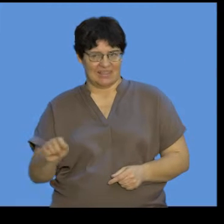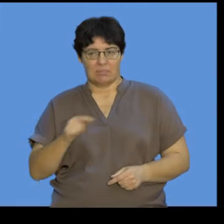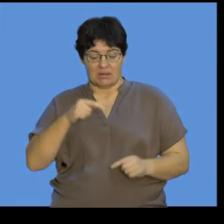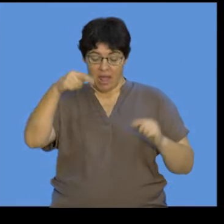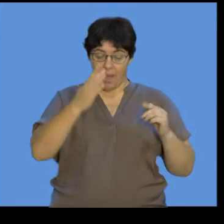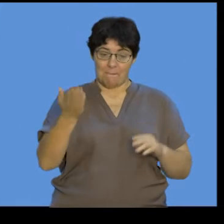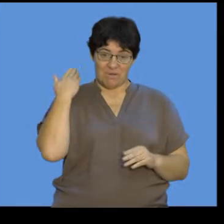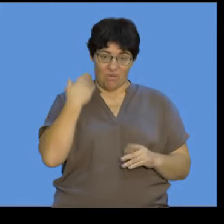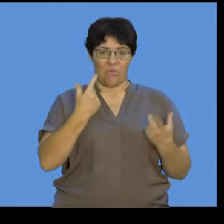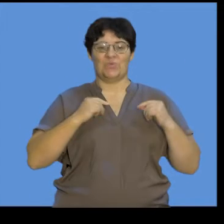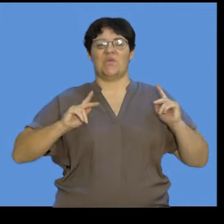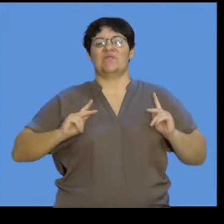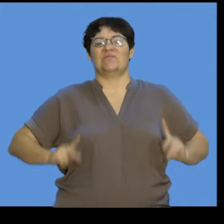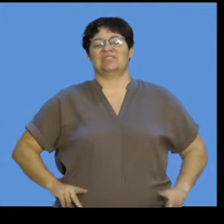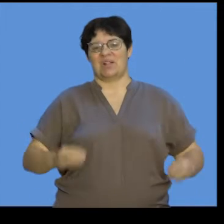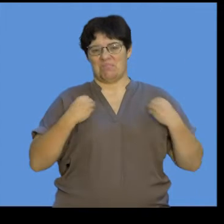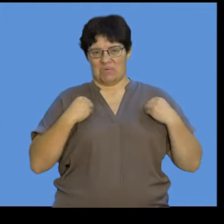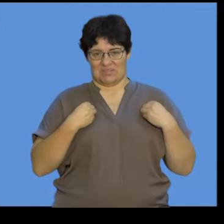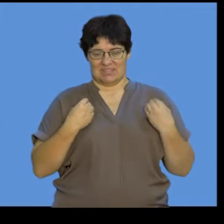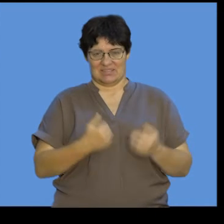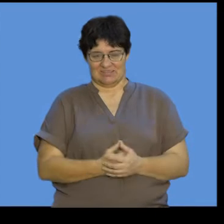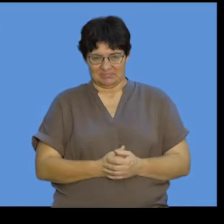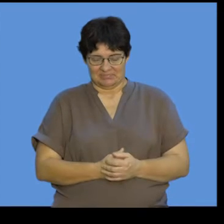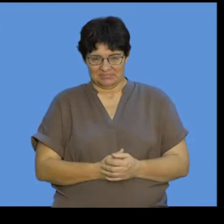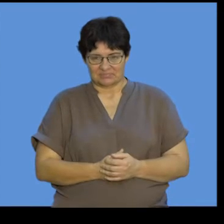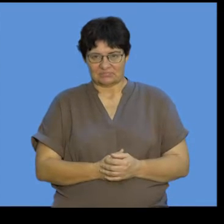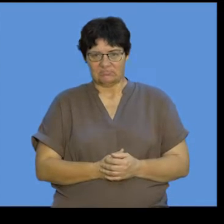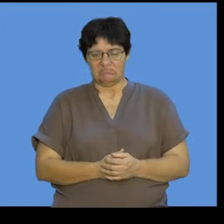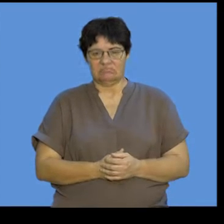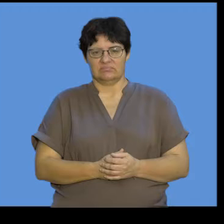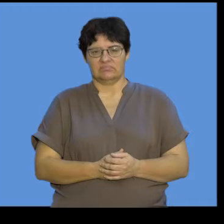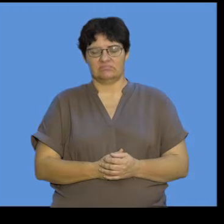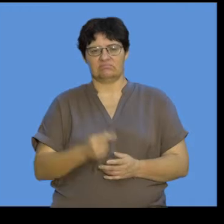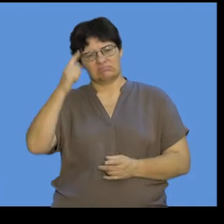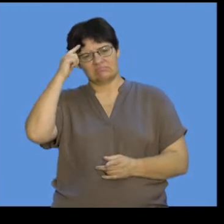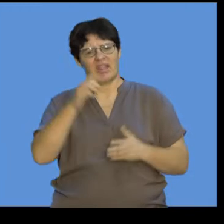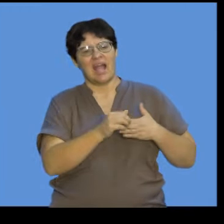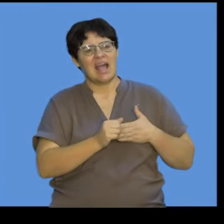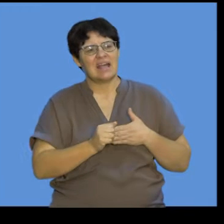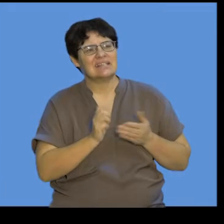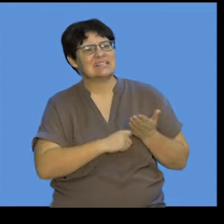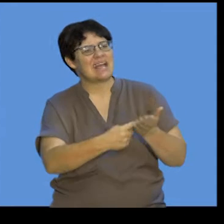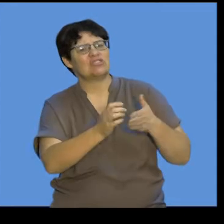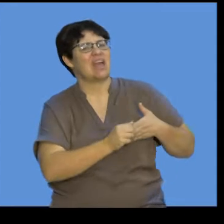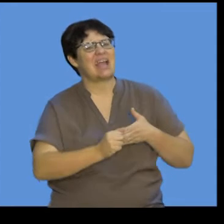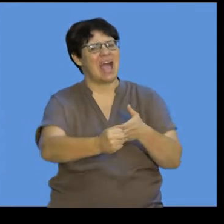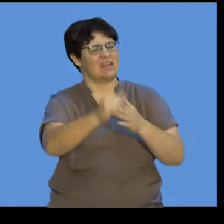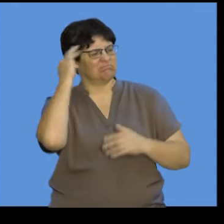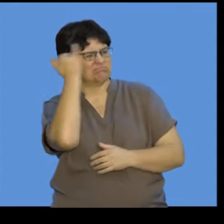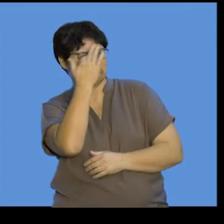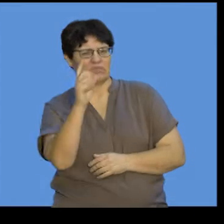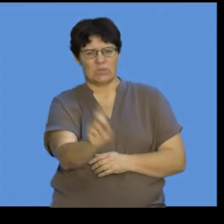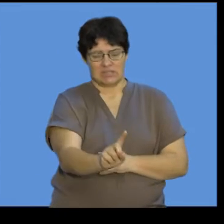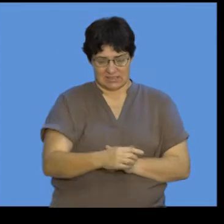properties of materials, right? Okay, so what's the thinking that's going to guide our discussion for today? The